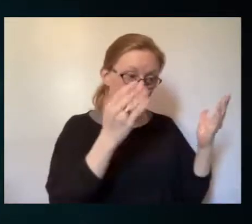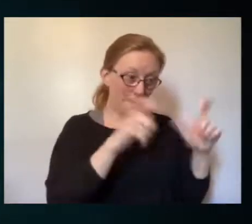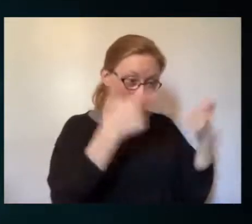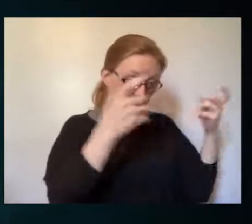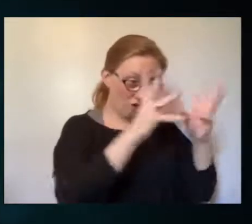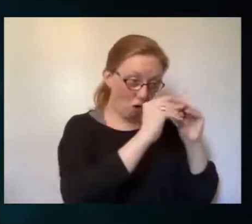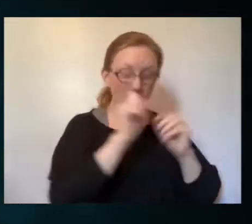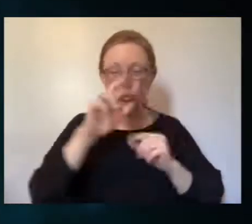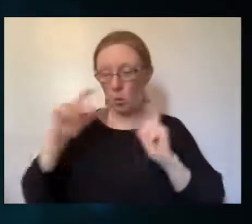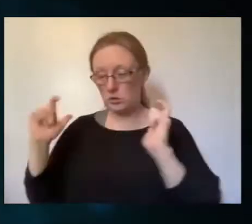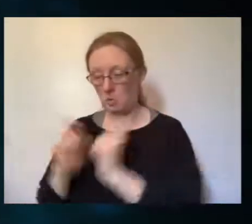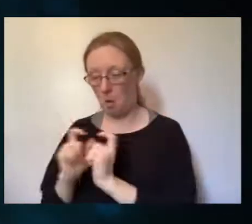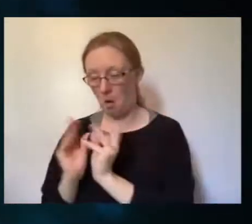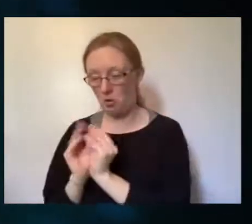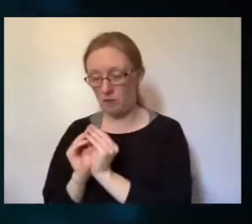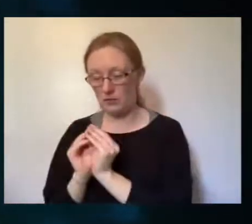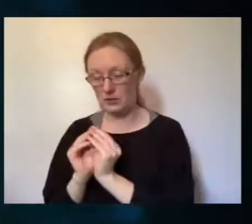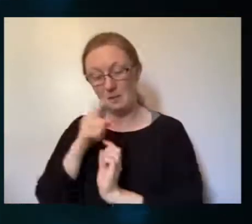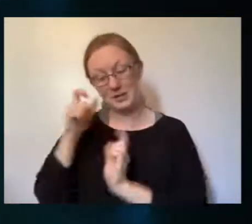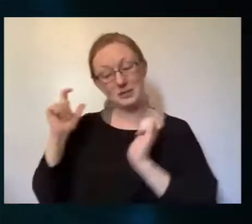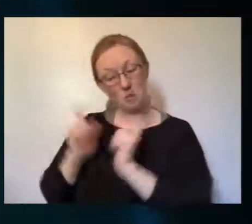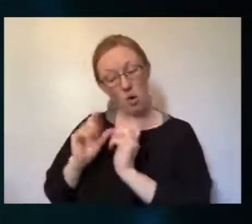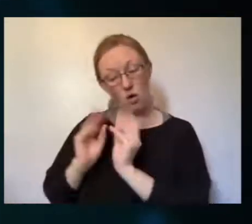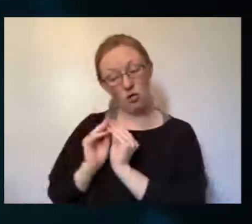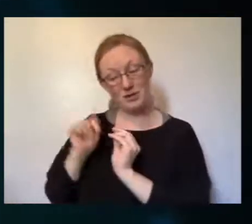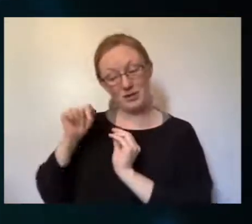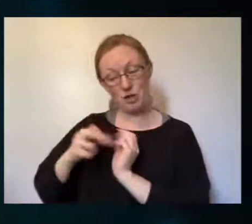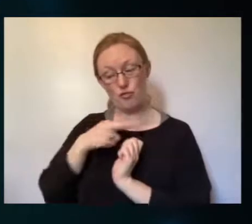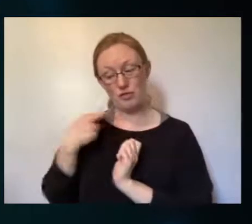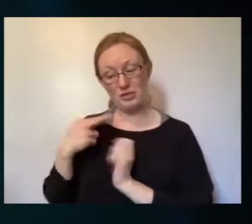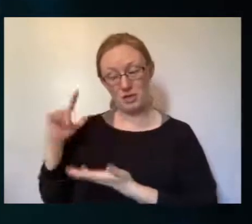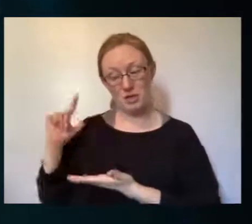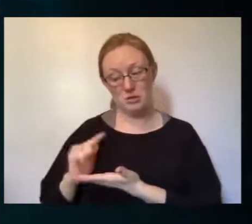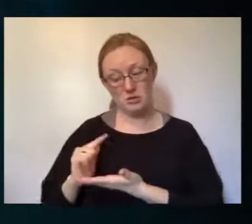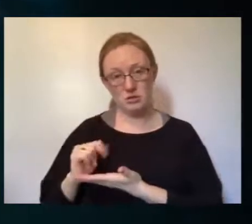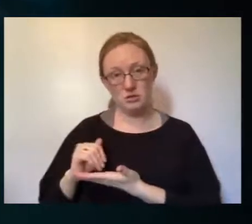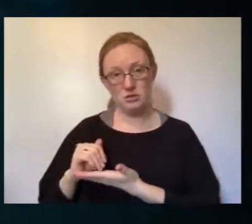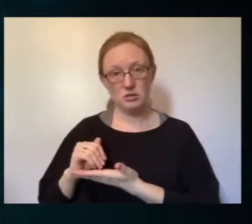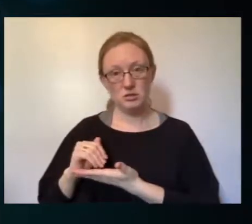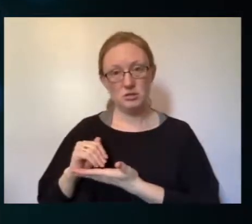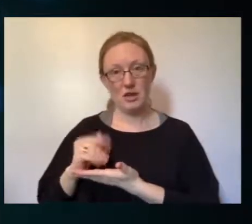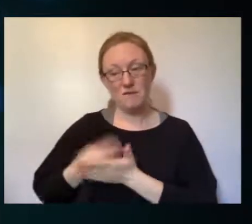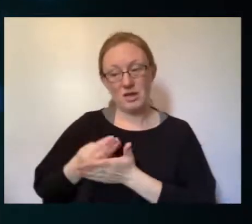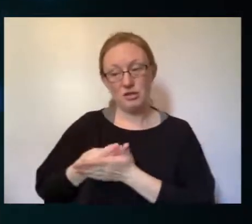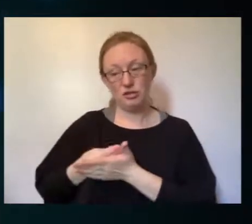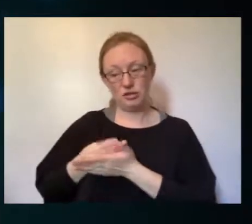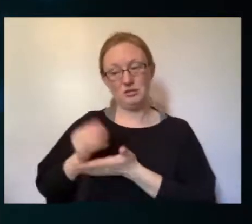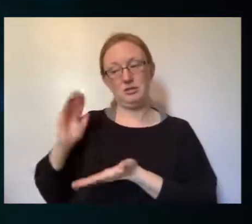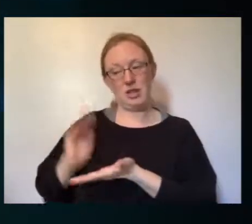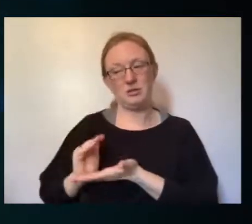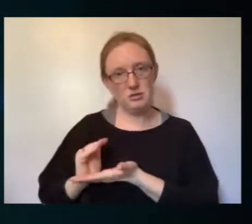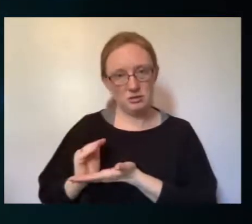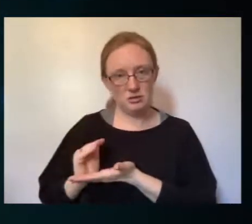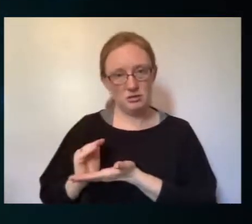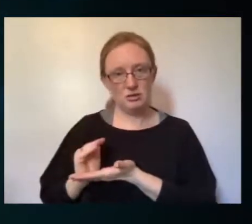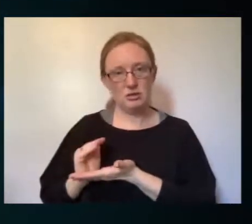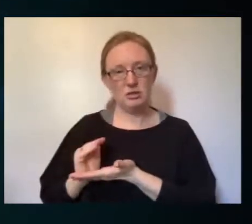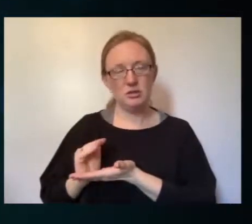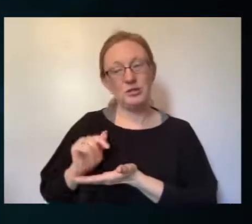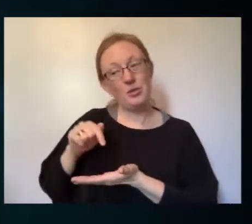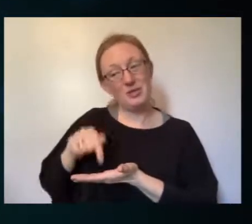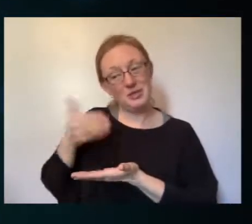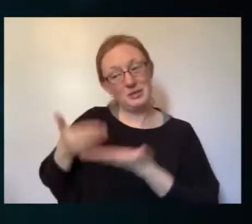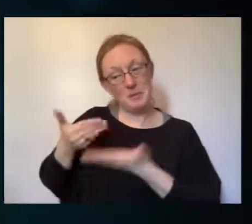might be a little bit lower and the financial risk more manageable, because those financial implications are carried a lot